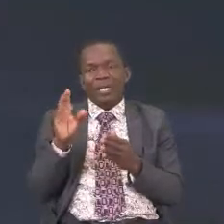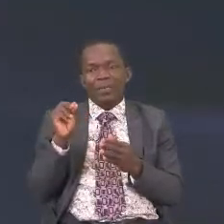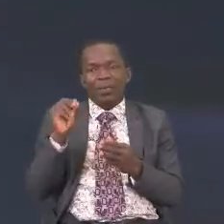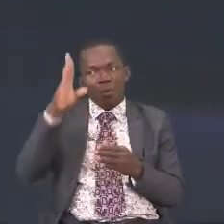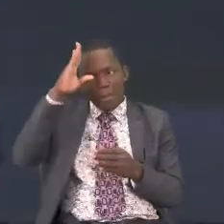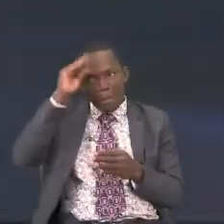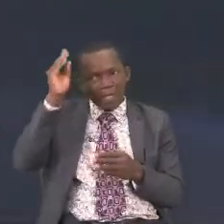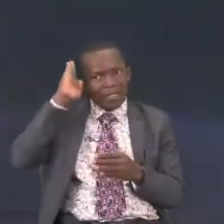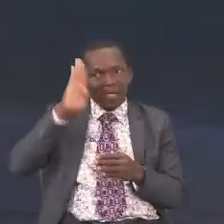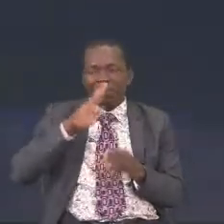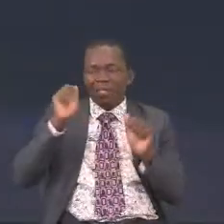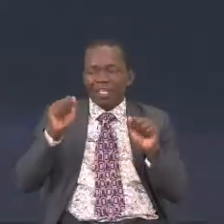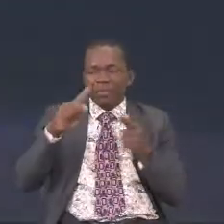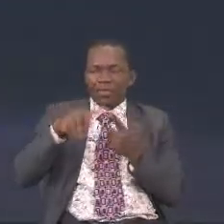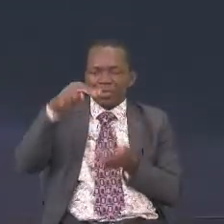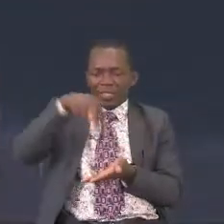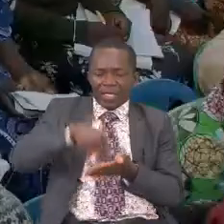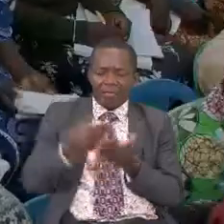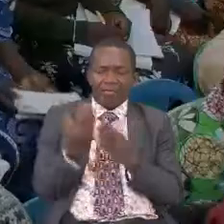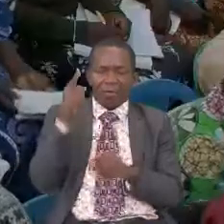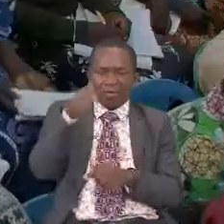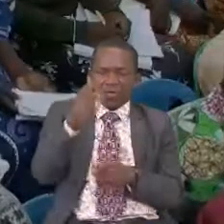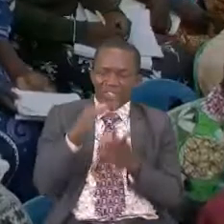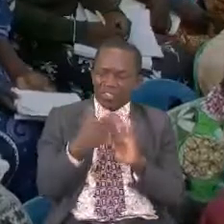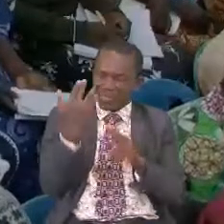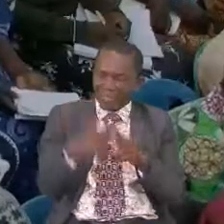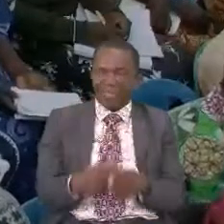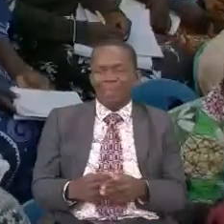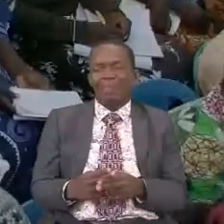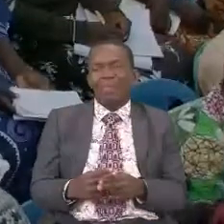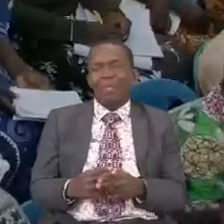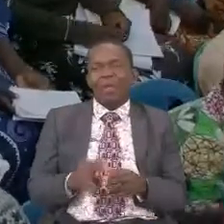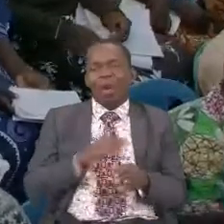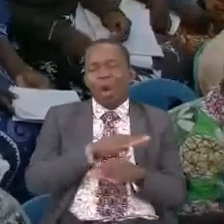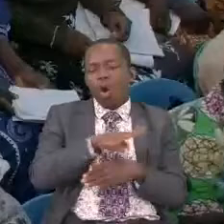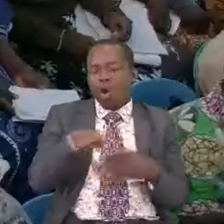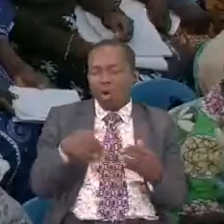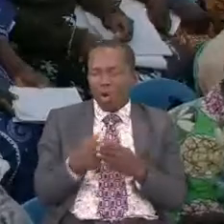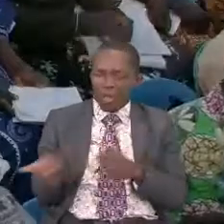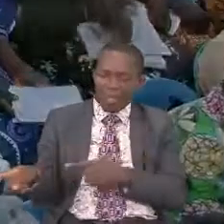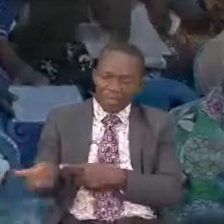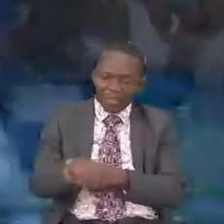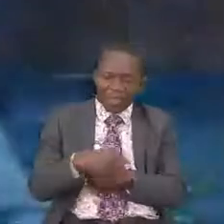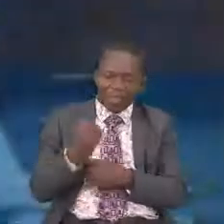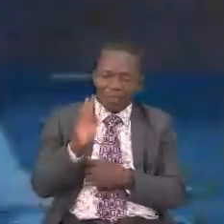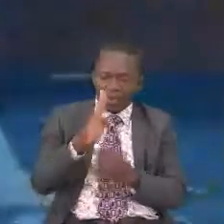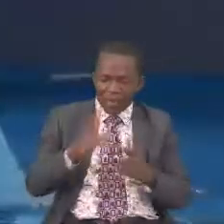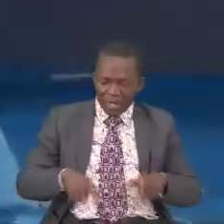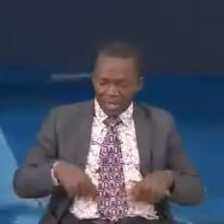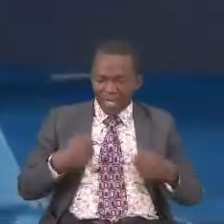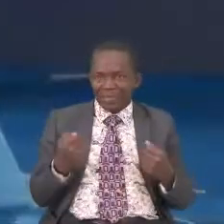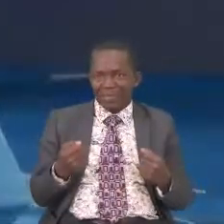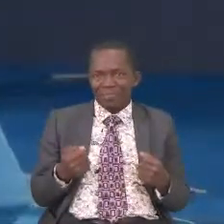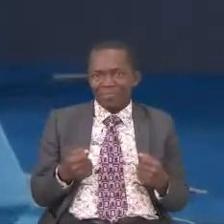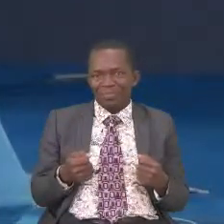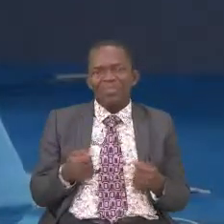be able to stand before you. All the days of your life. You know,